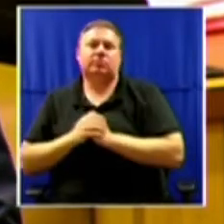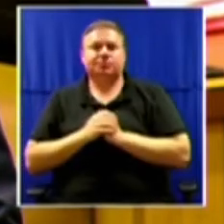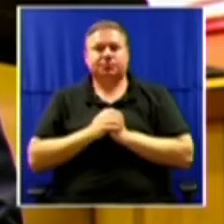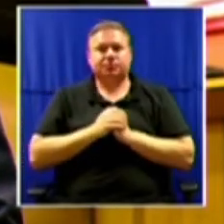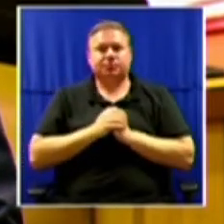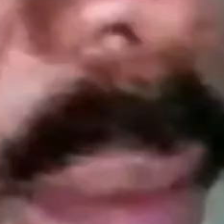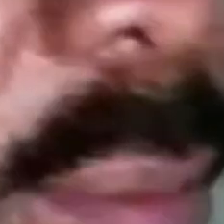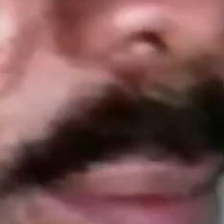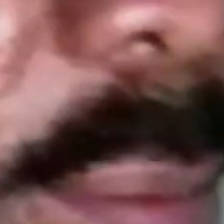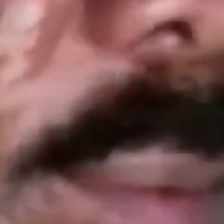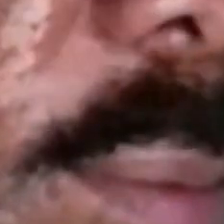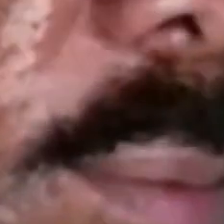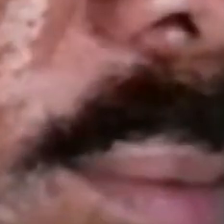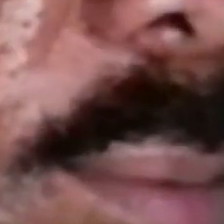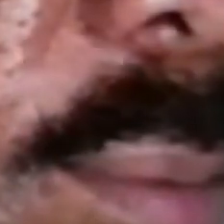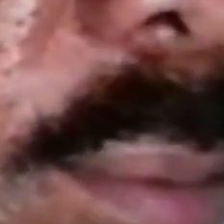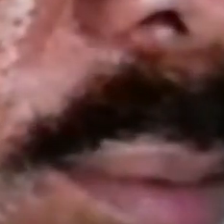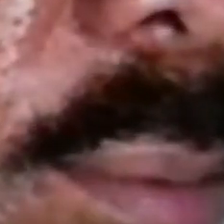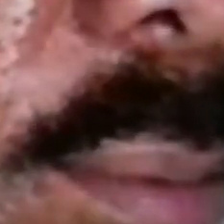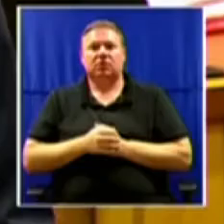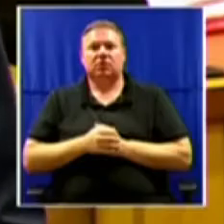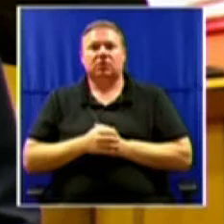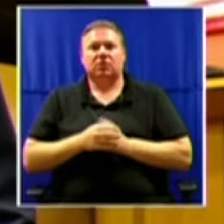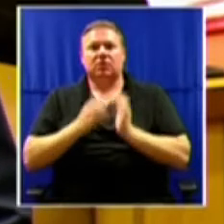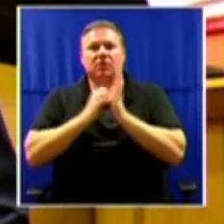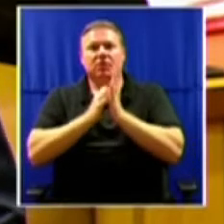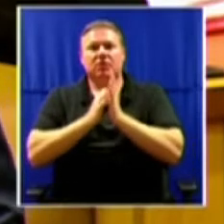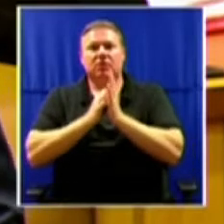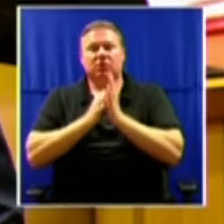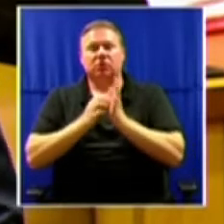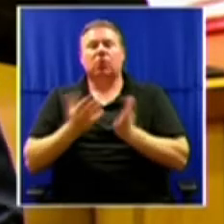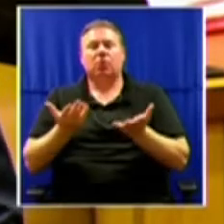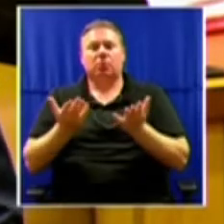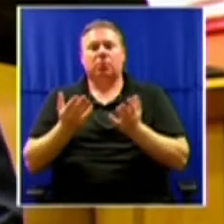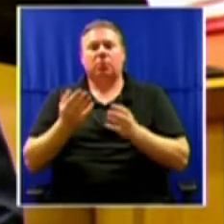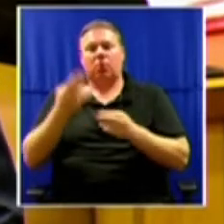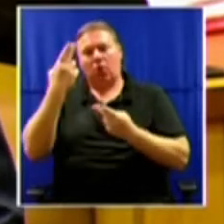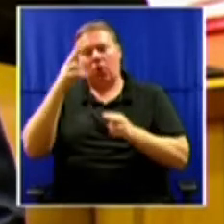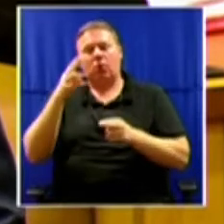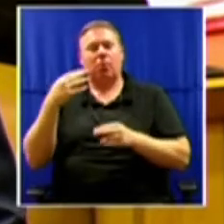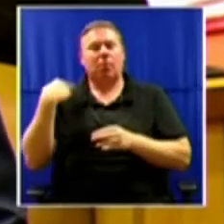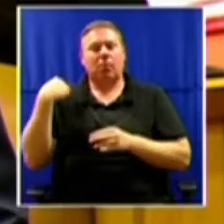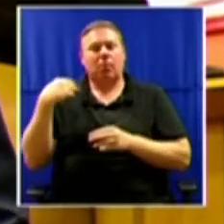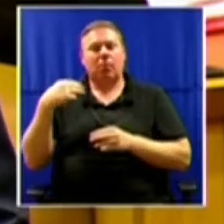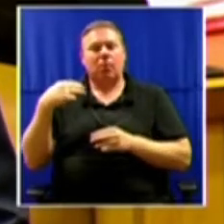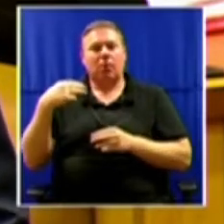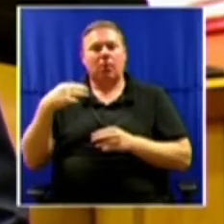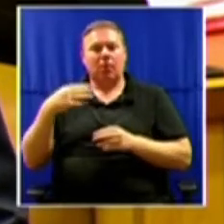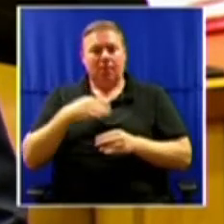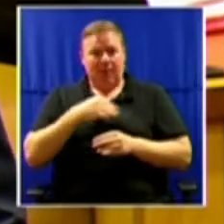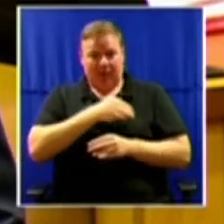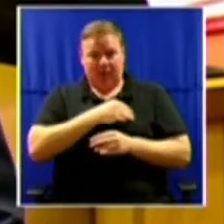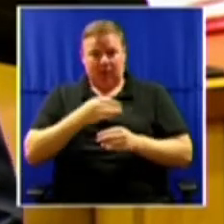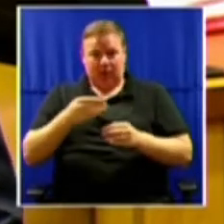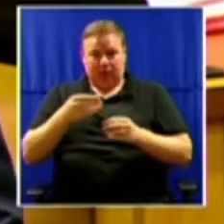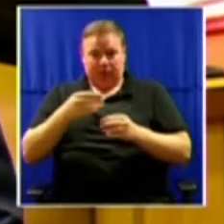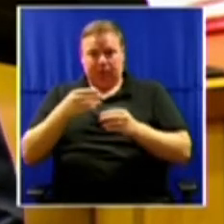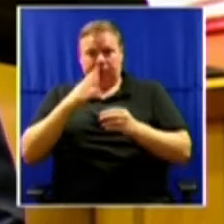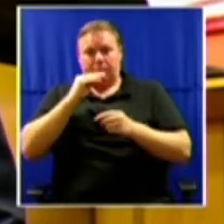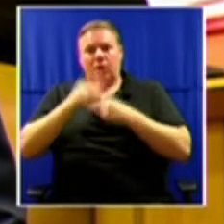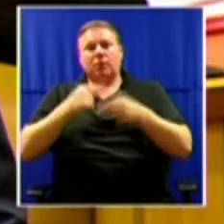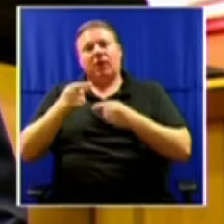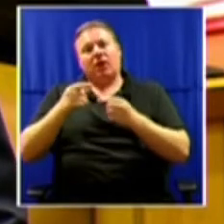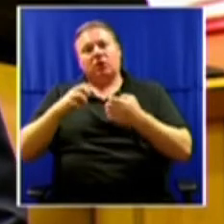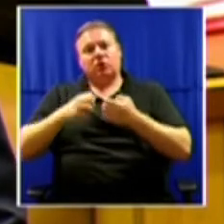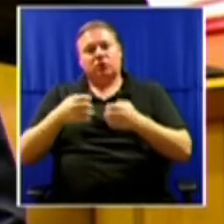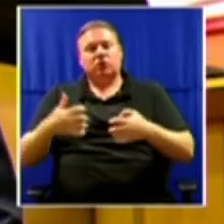challenges arises, such as the one raised by the Honourable Member, we continue to respond and address to those challenges that relates